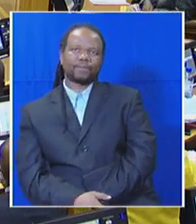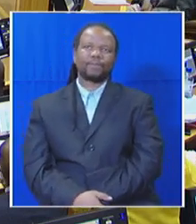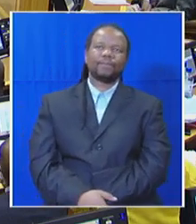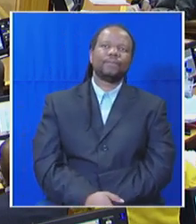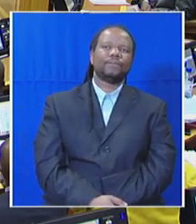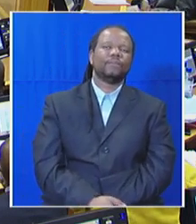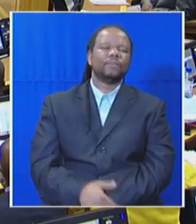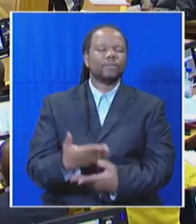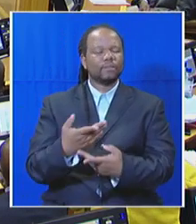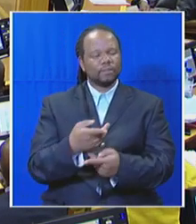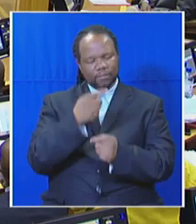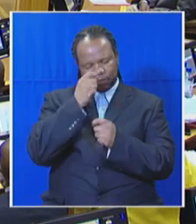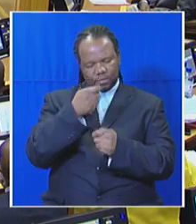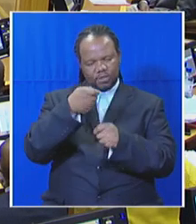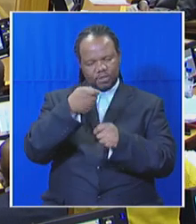Honorable Speaker,